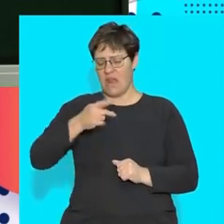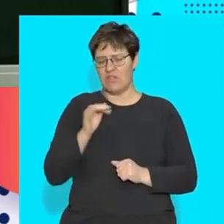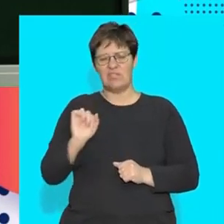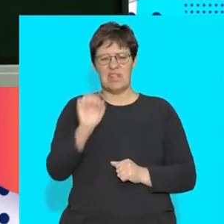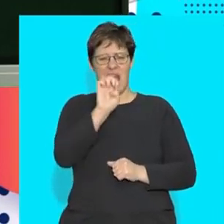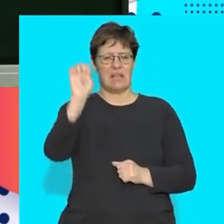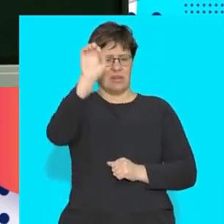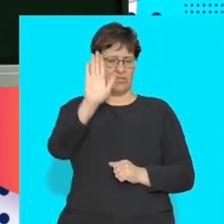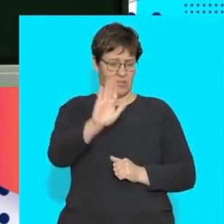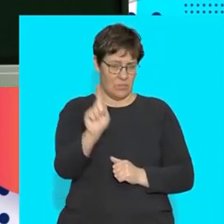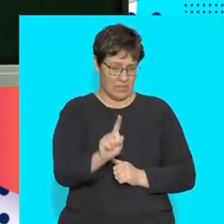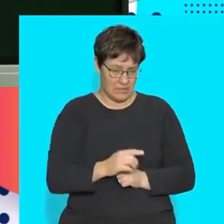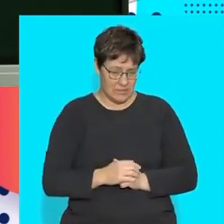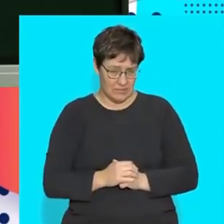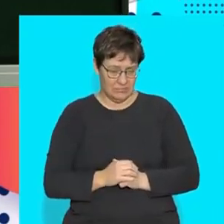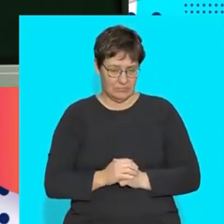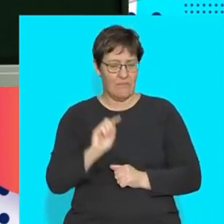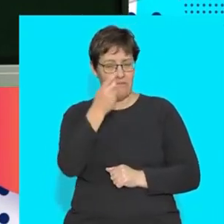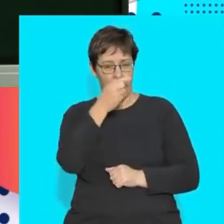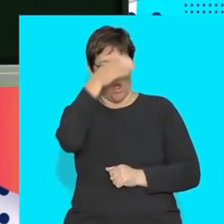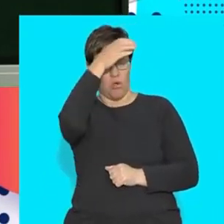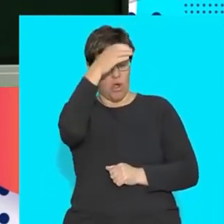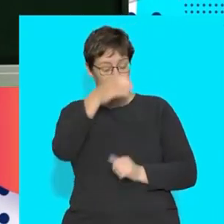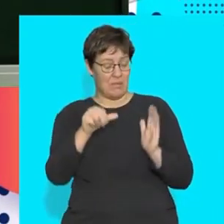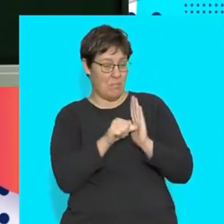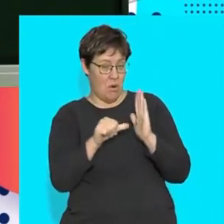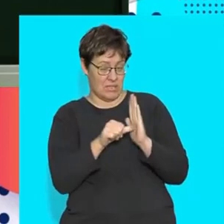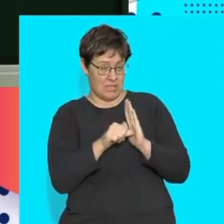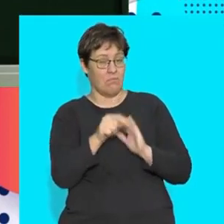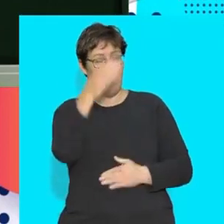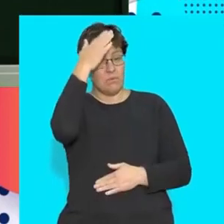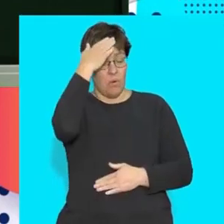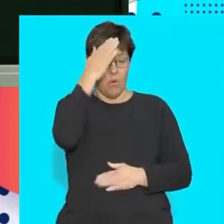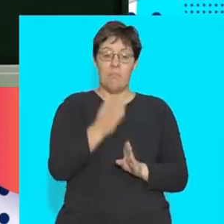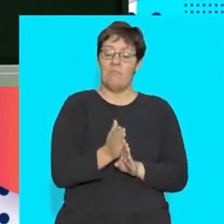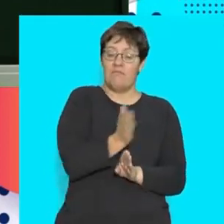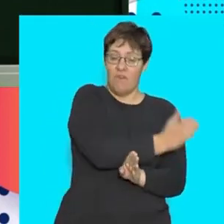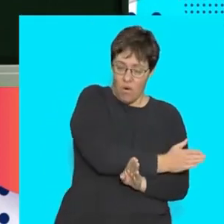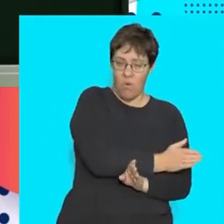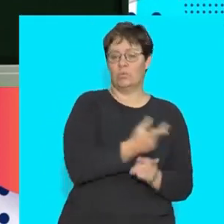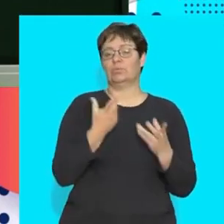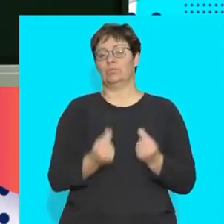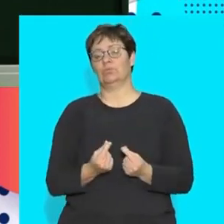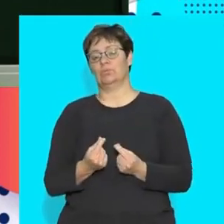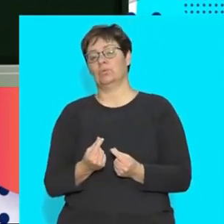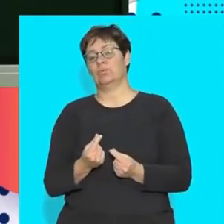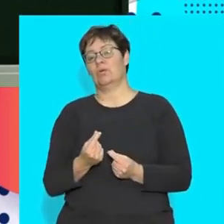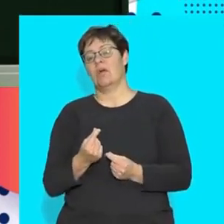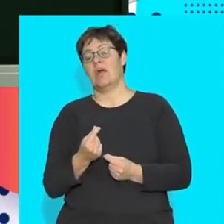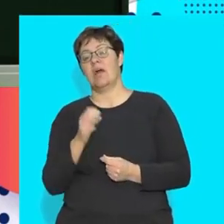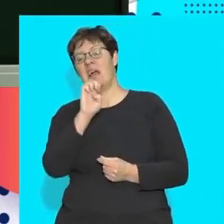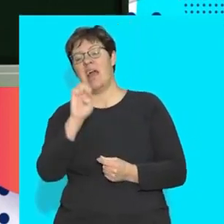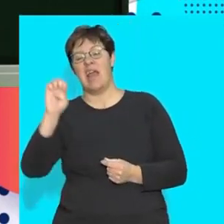before that, we're going to look at some very key concepts that we need to know before talking about an exponential function and